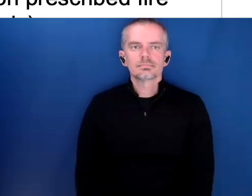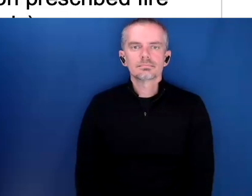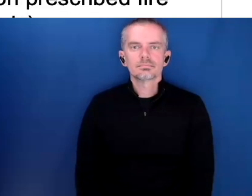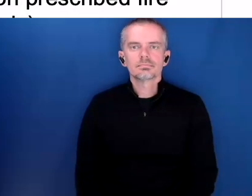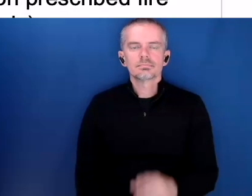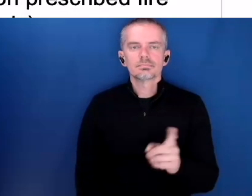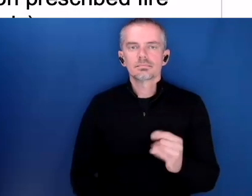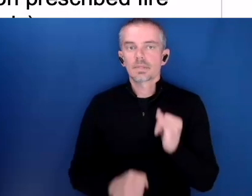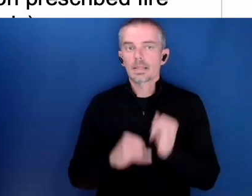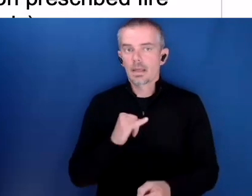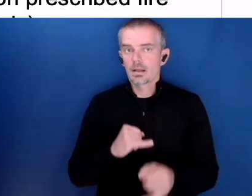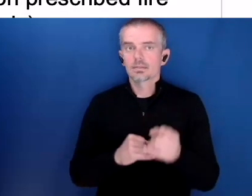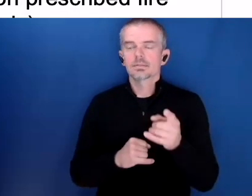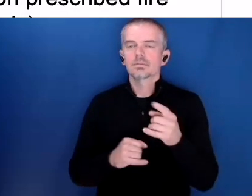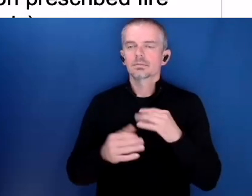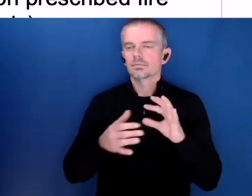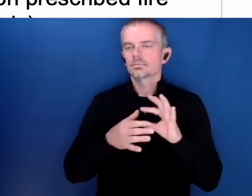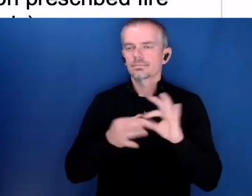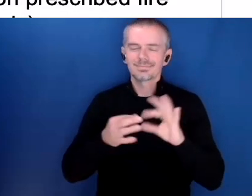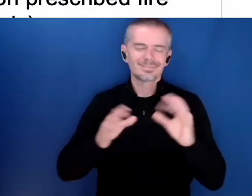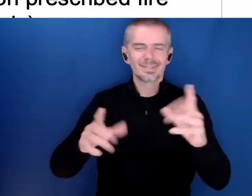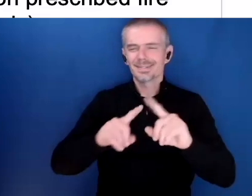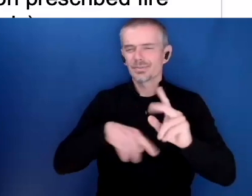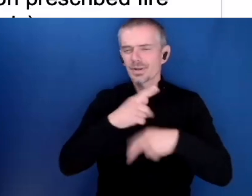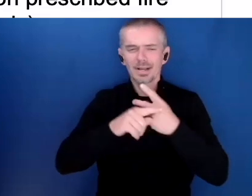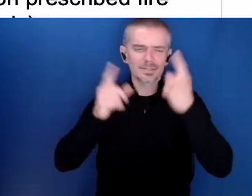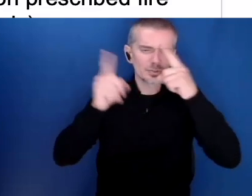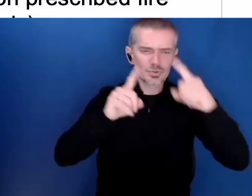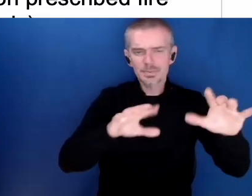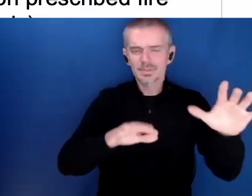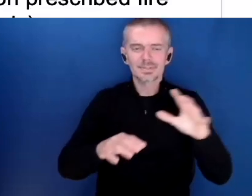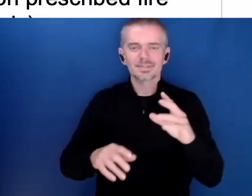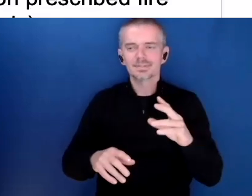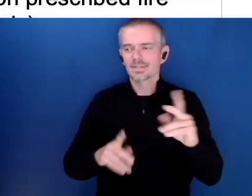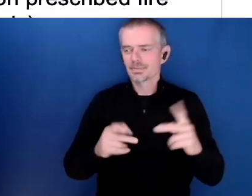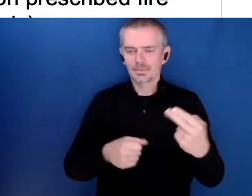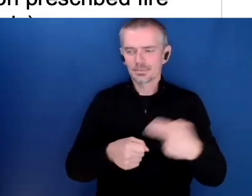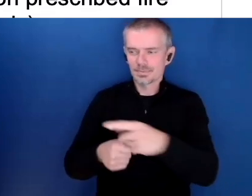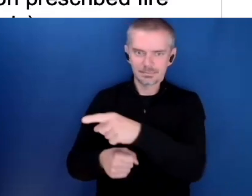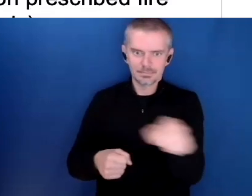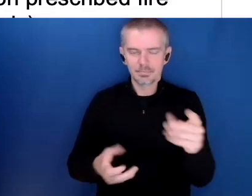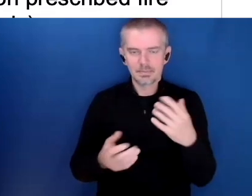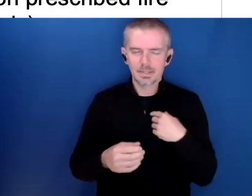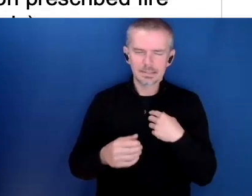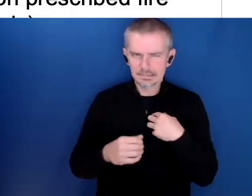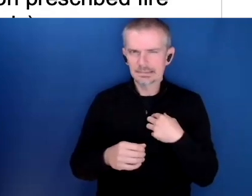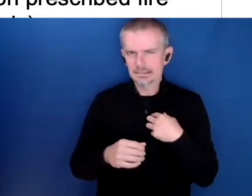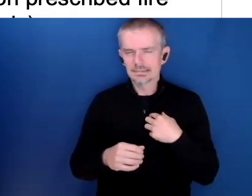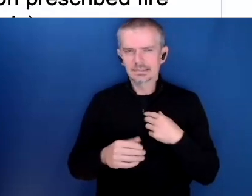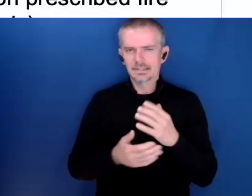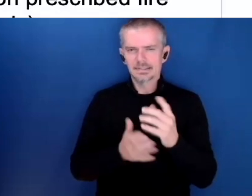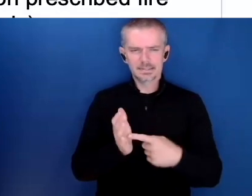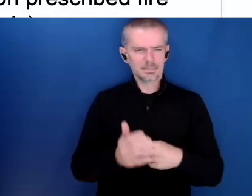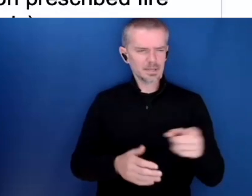So lastly, we've been talking a lot about sort of the different agreement types, and folks participating may have picked up that there is some overlap in